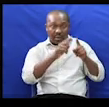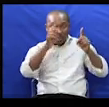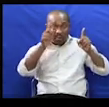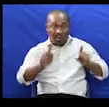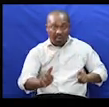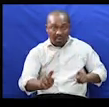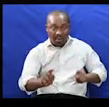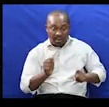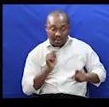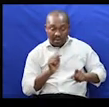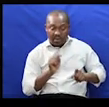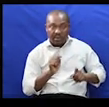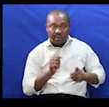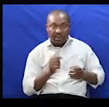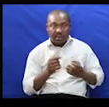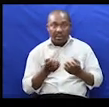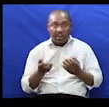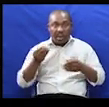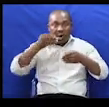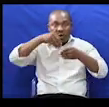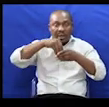and this table will contain experiment,